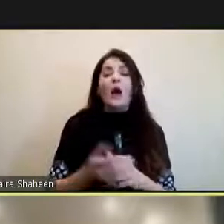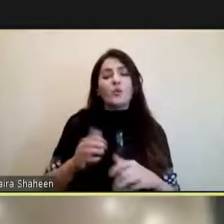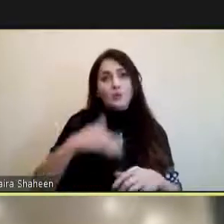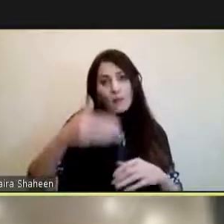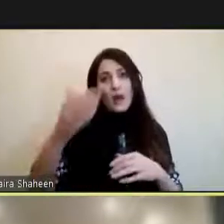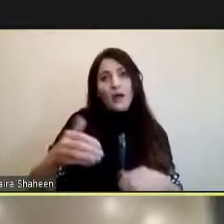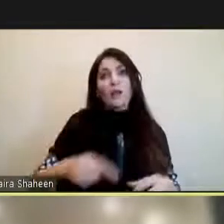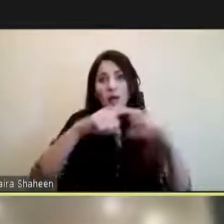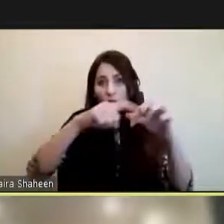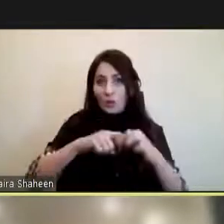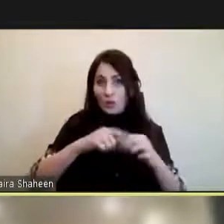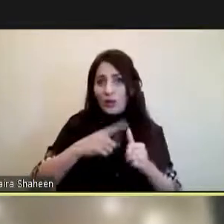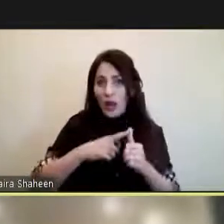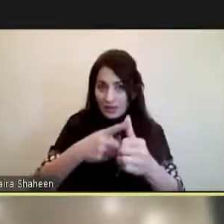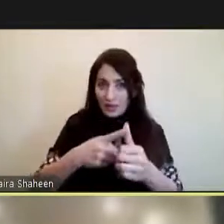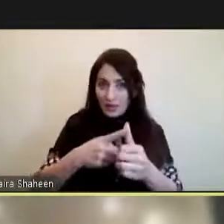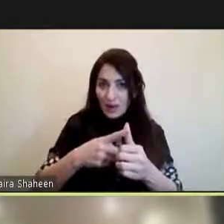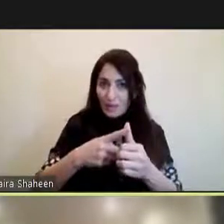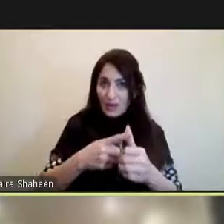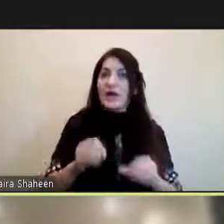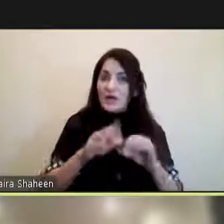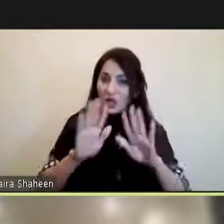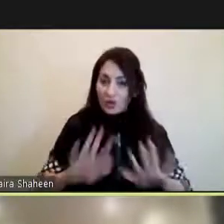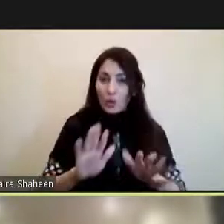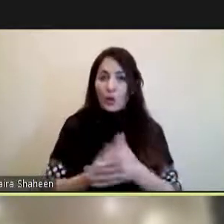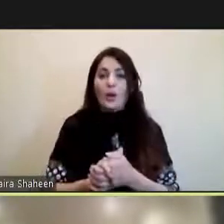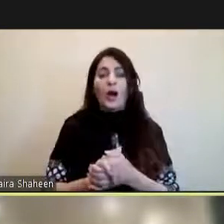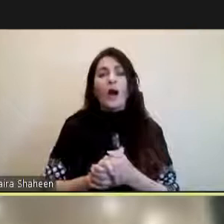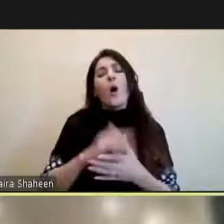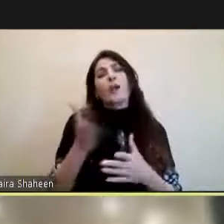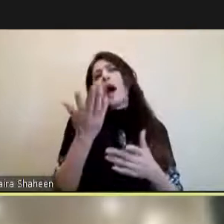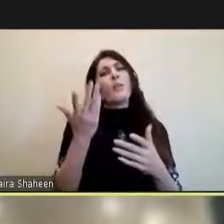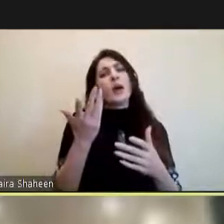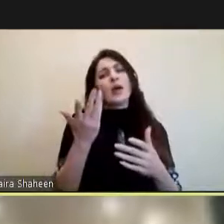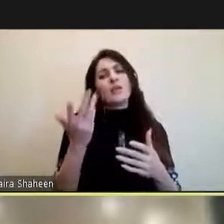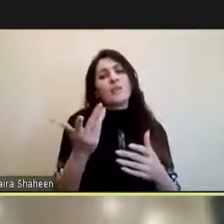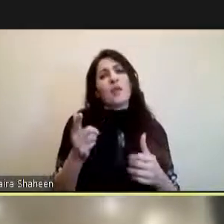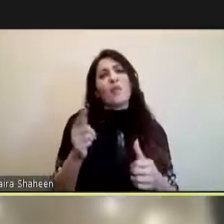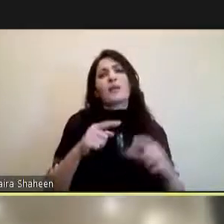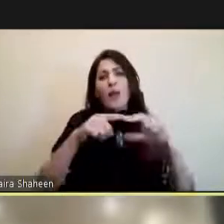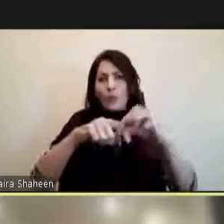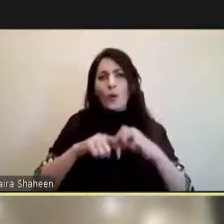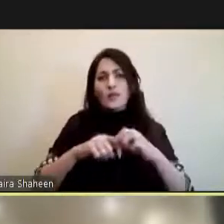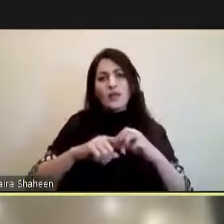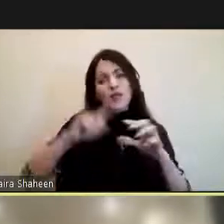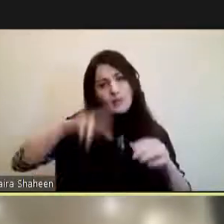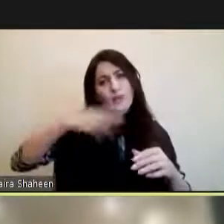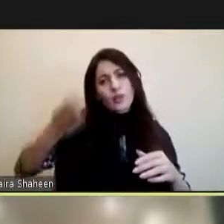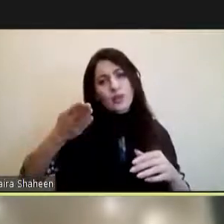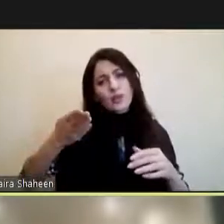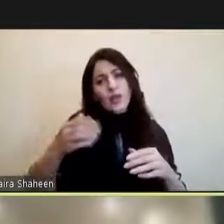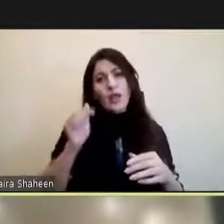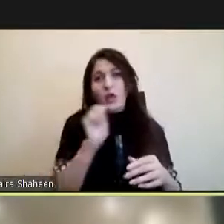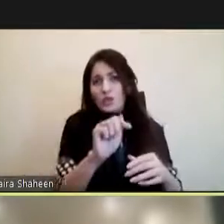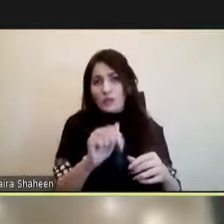of the program, please feel free to send us your questions at any time during this webinar by selecting the Q&A button on your screen, and we